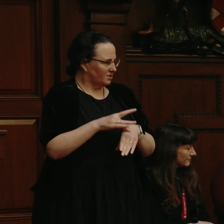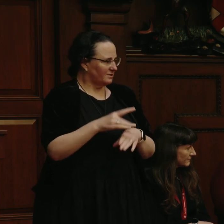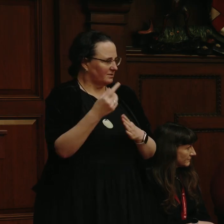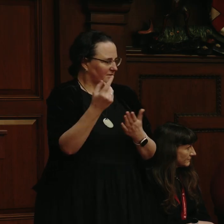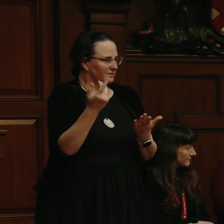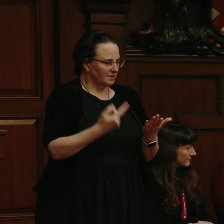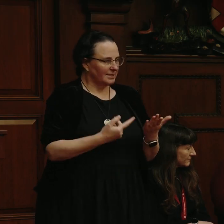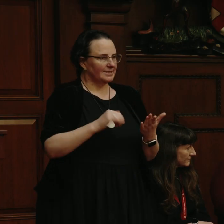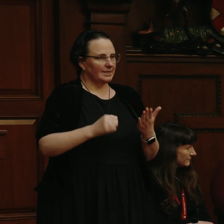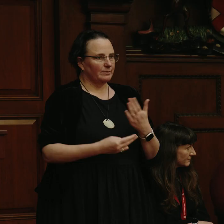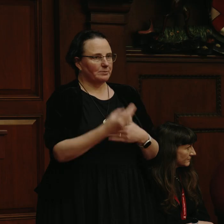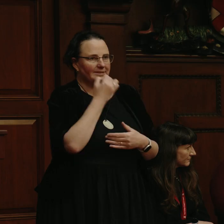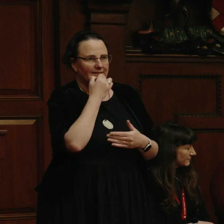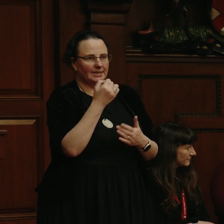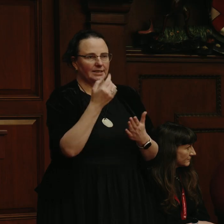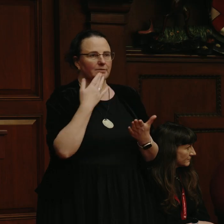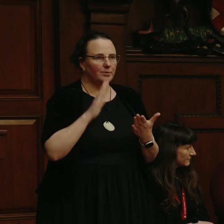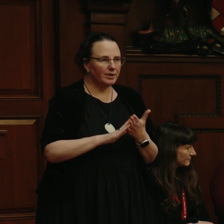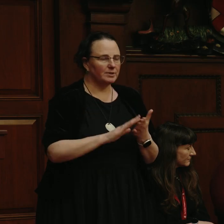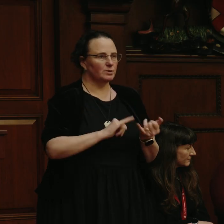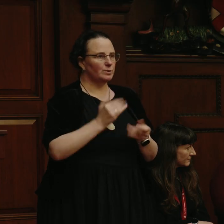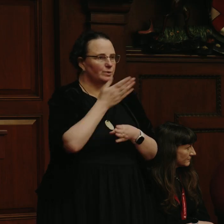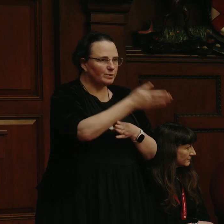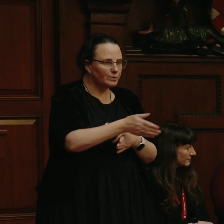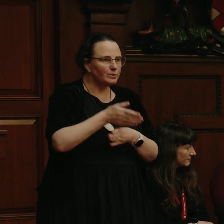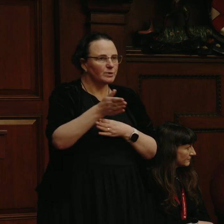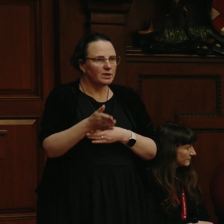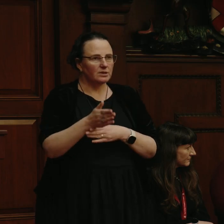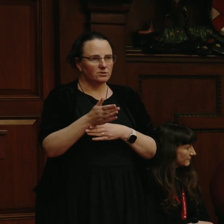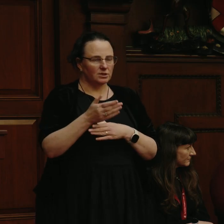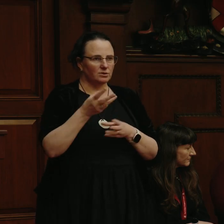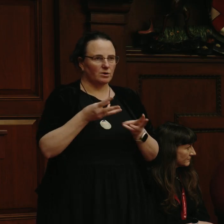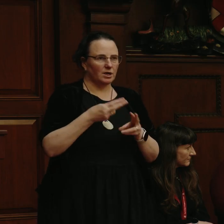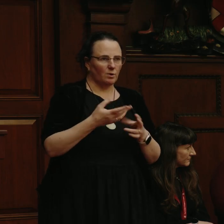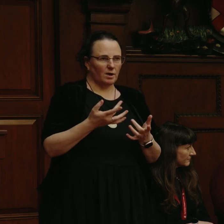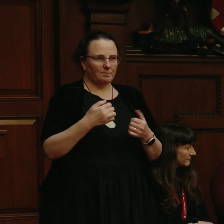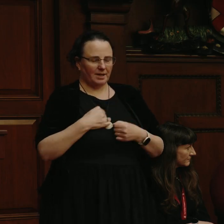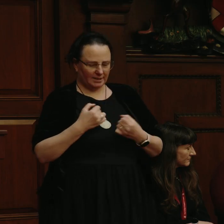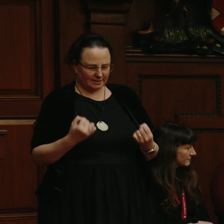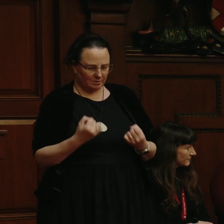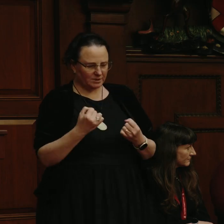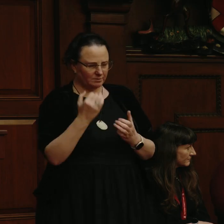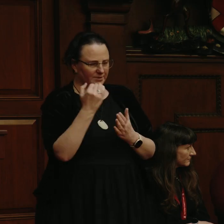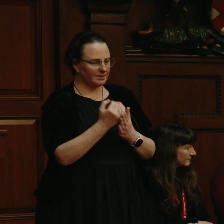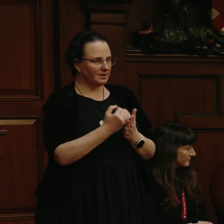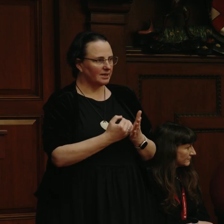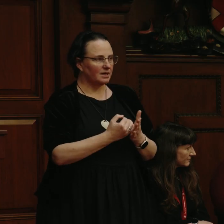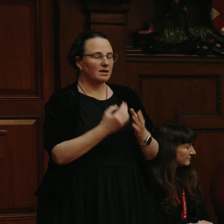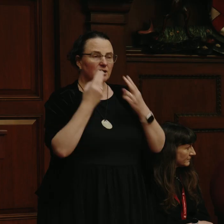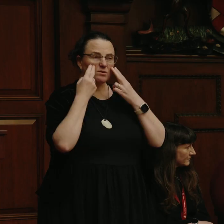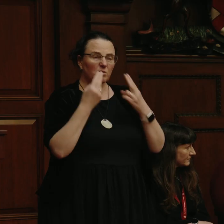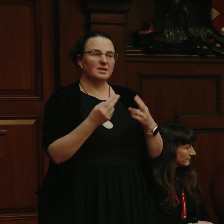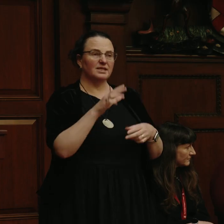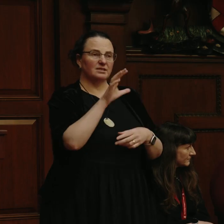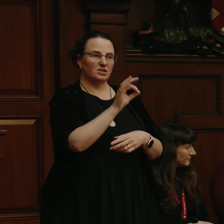up to date with your appointments, to try and figure out your symptoms. And generally, it is the GP that